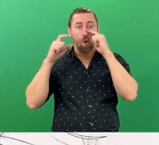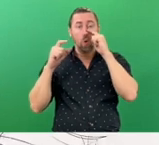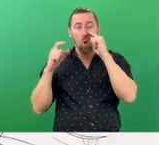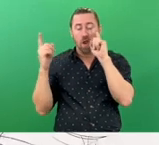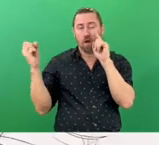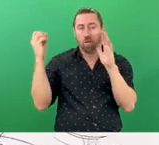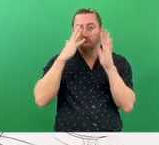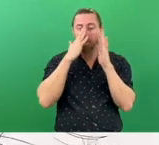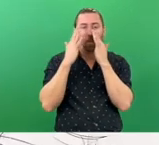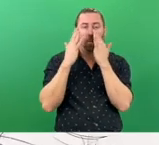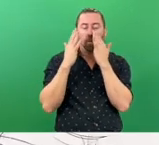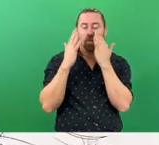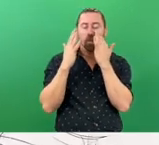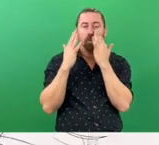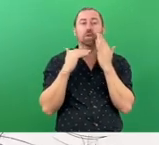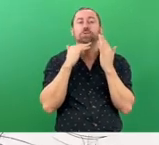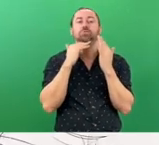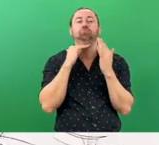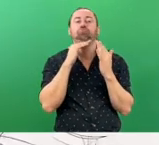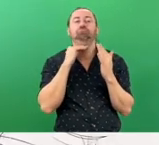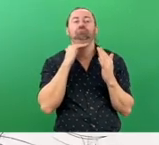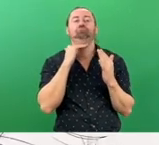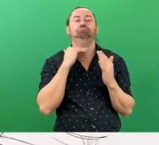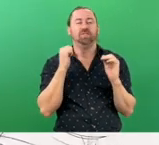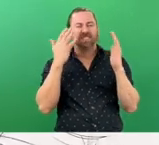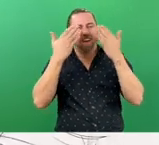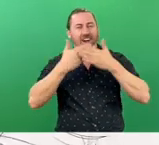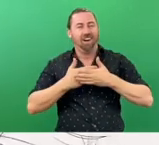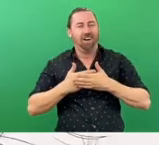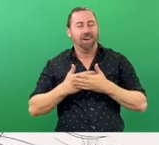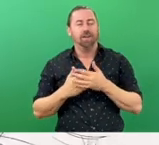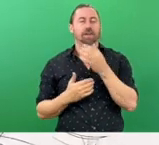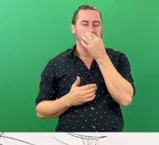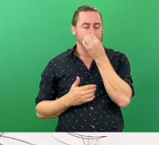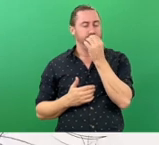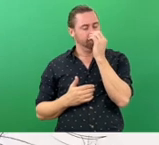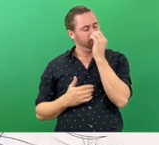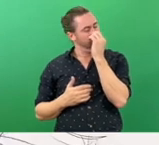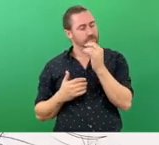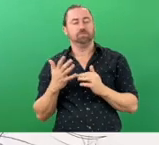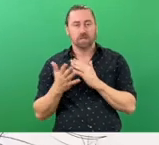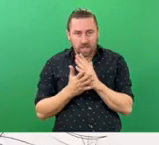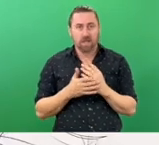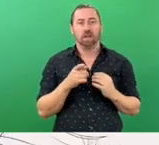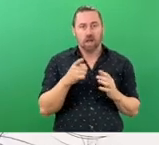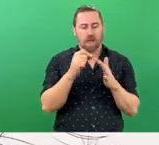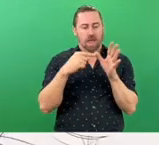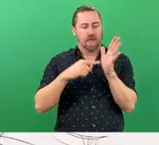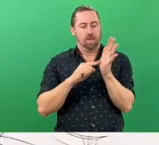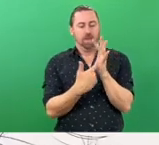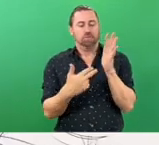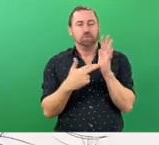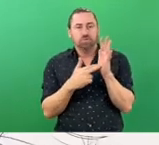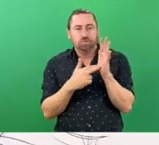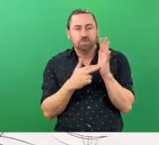my nose and under my chin. So I'm going to just start to build up that